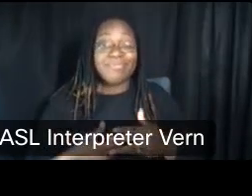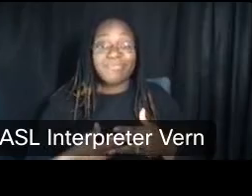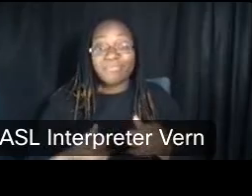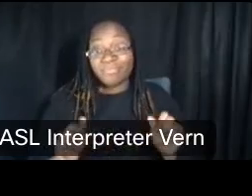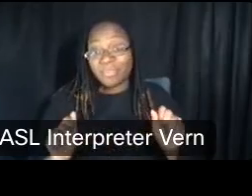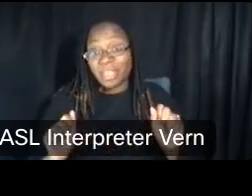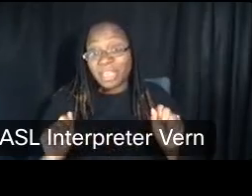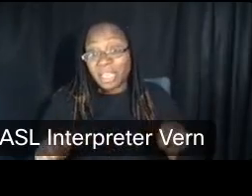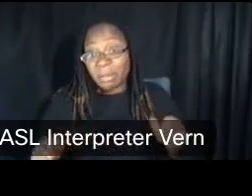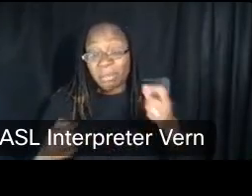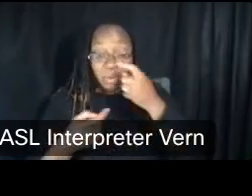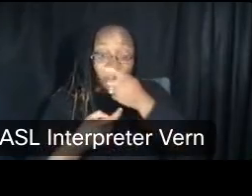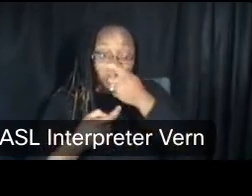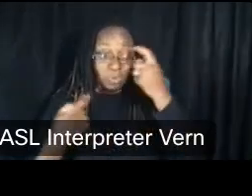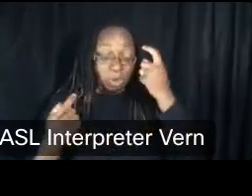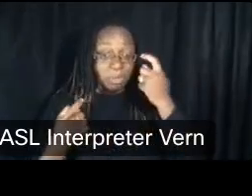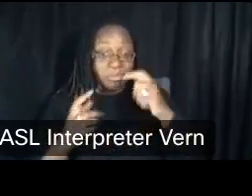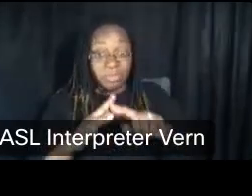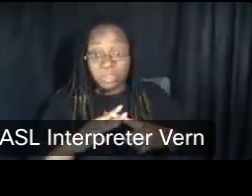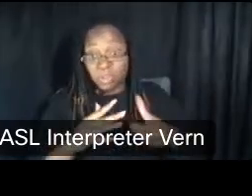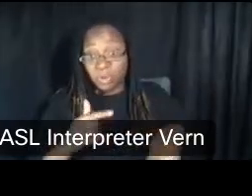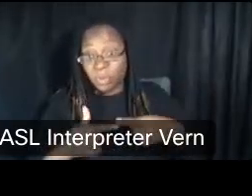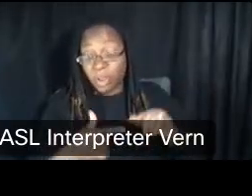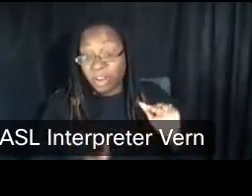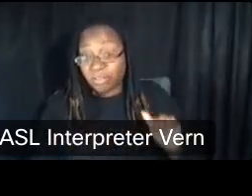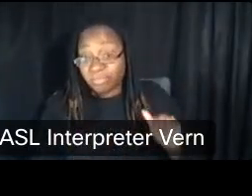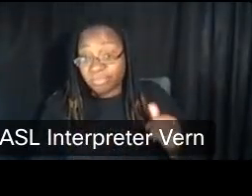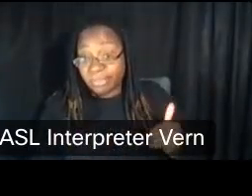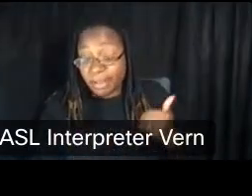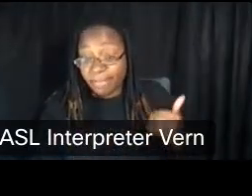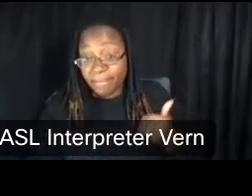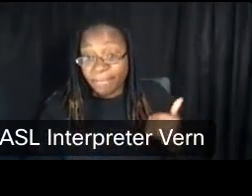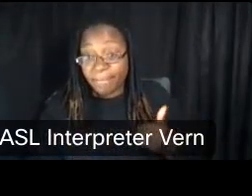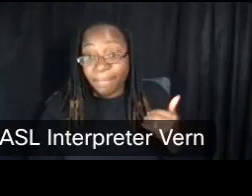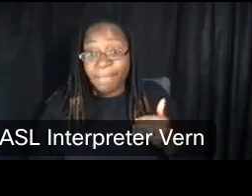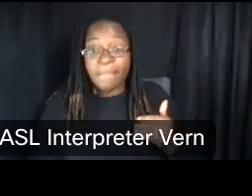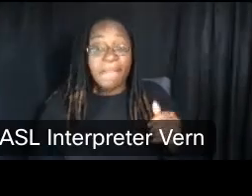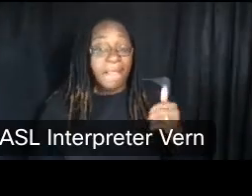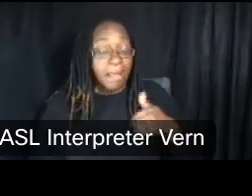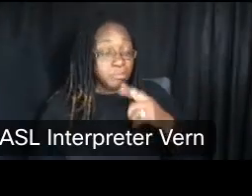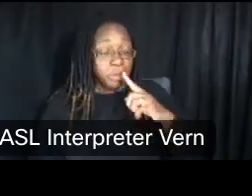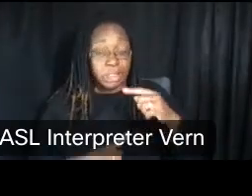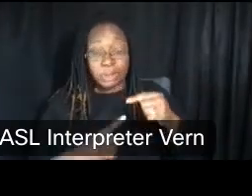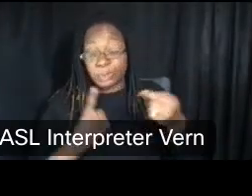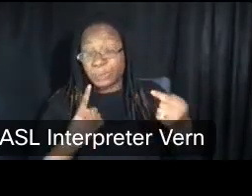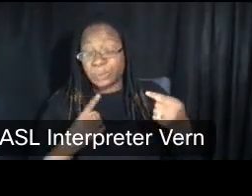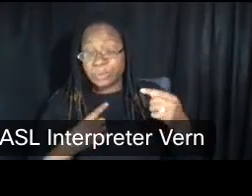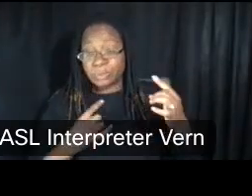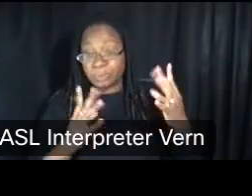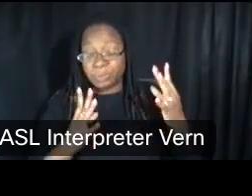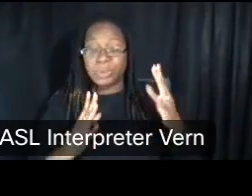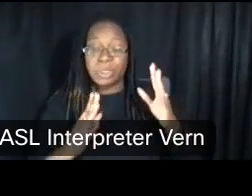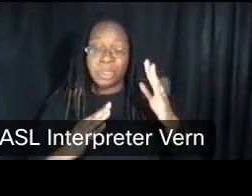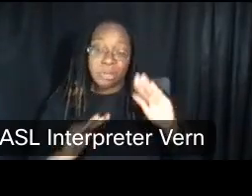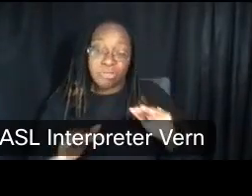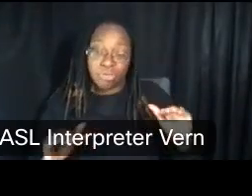trauma that begins in even childhood, including adverse childhood experiences that have been linked to